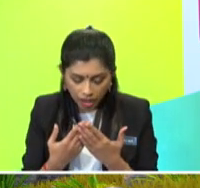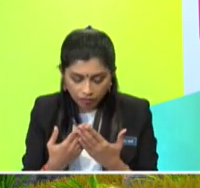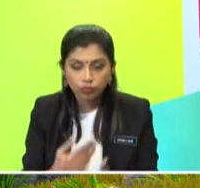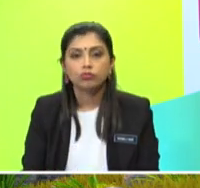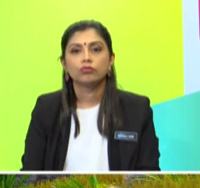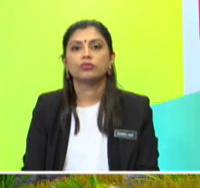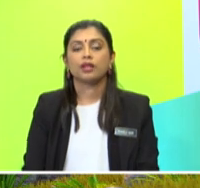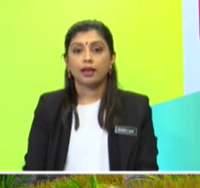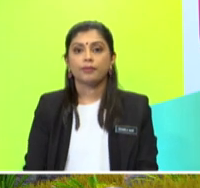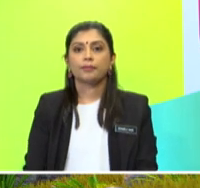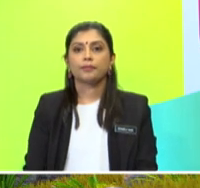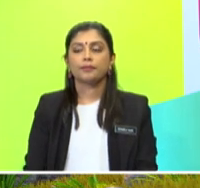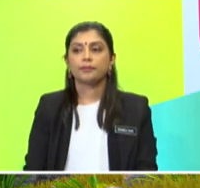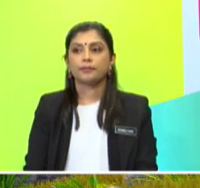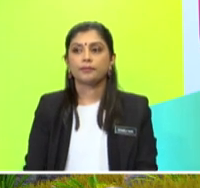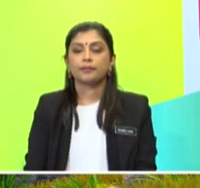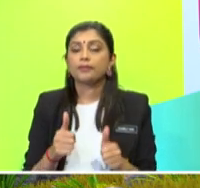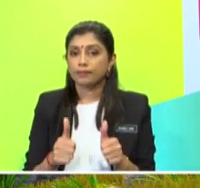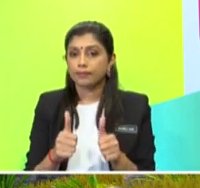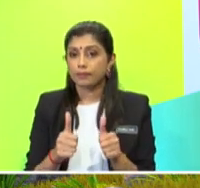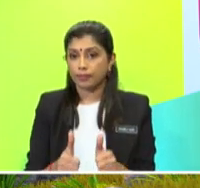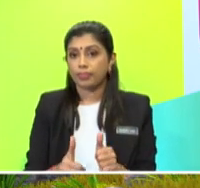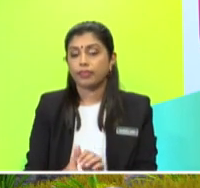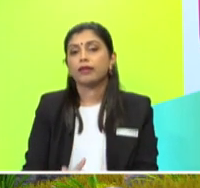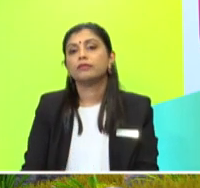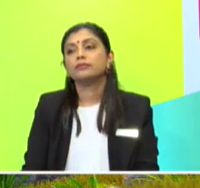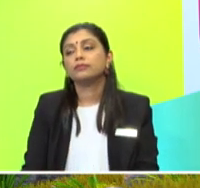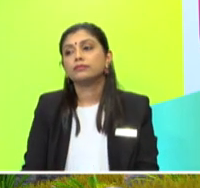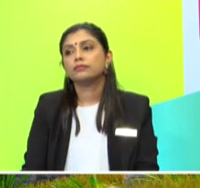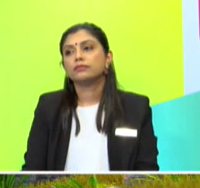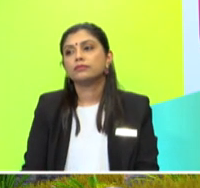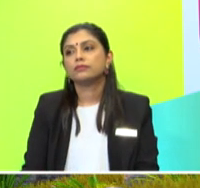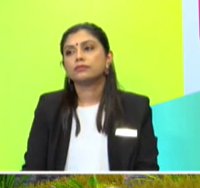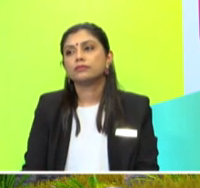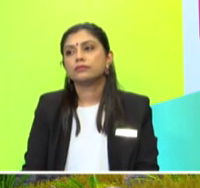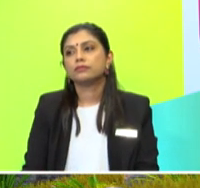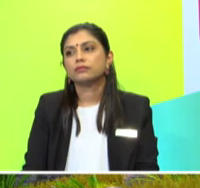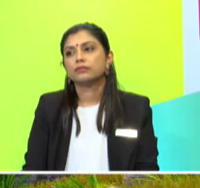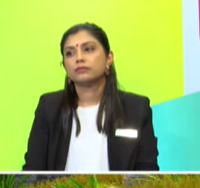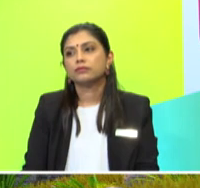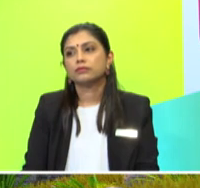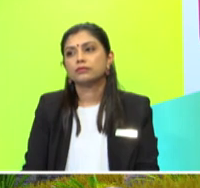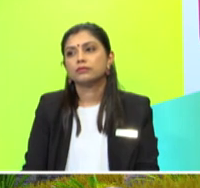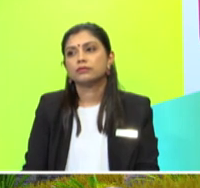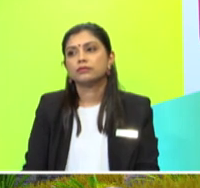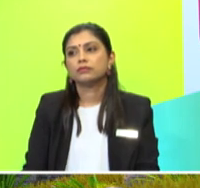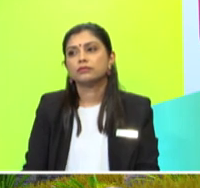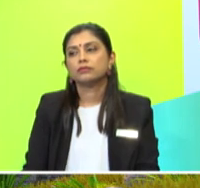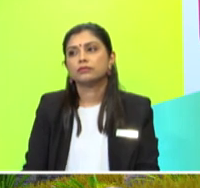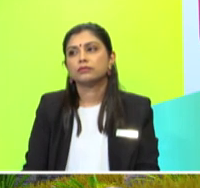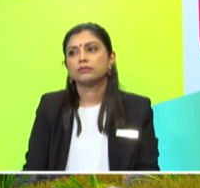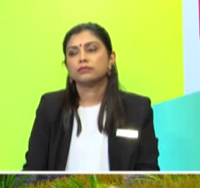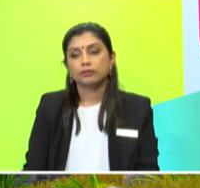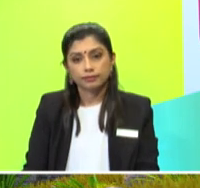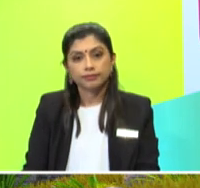Good job. Amazing, guys. Okay, so now we have completed our C1, C2